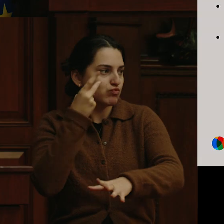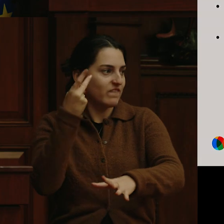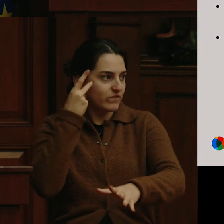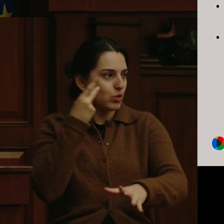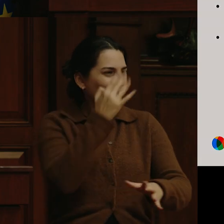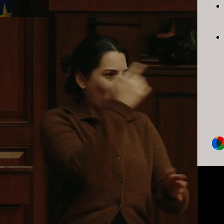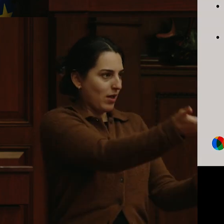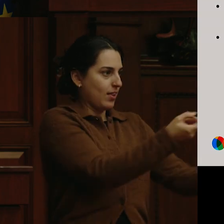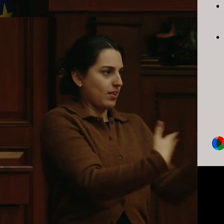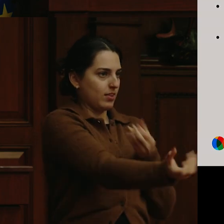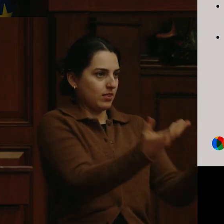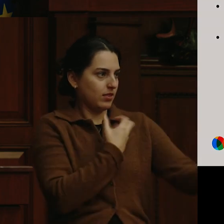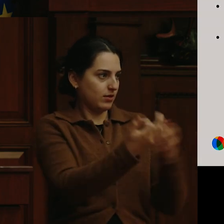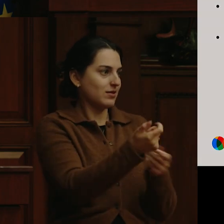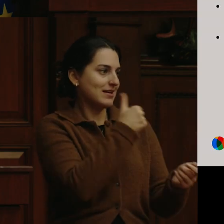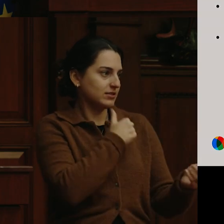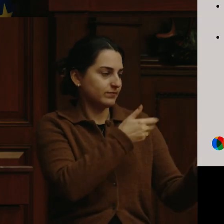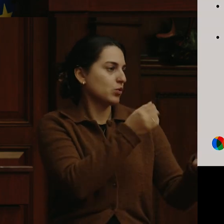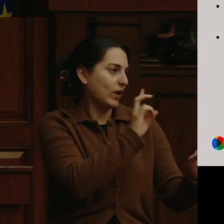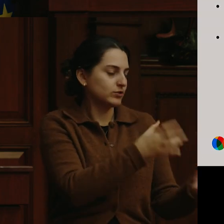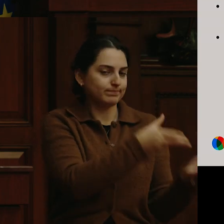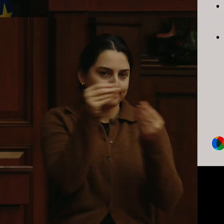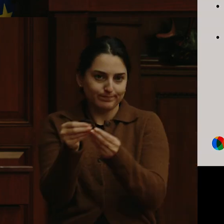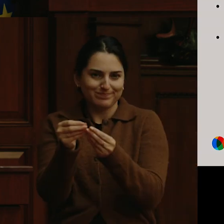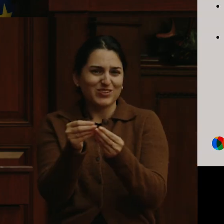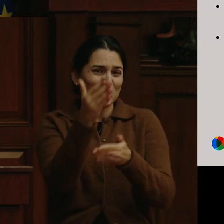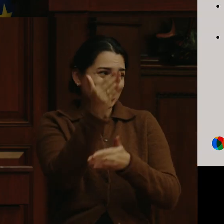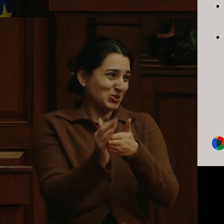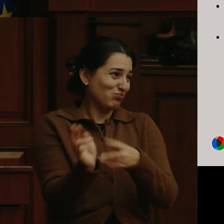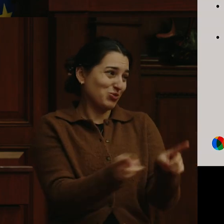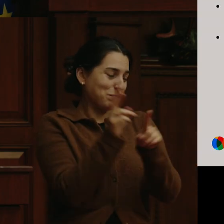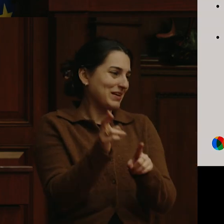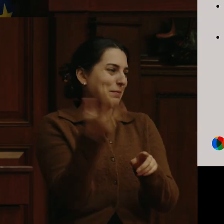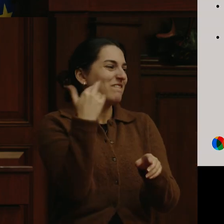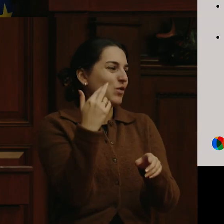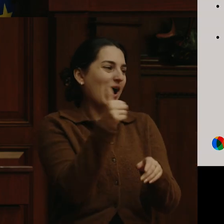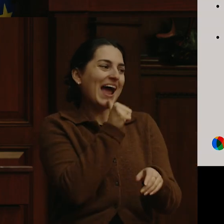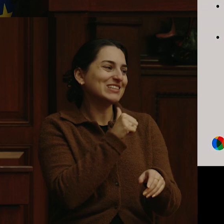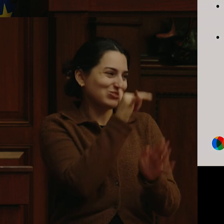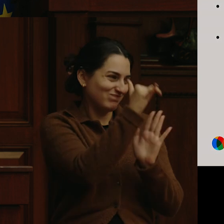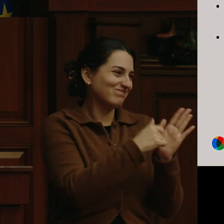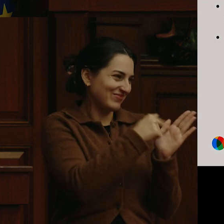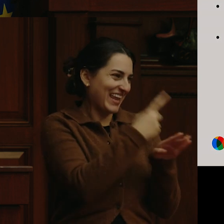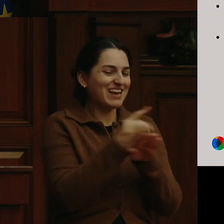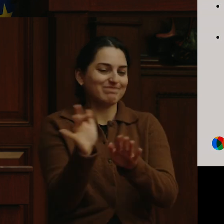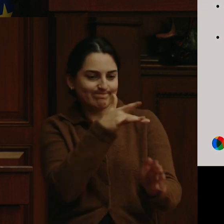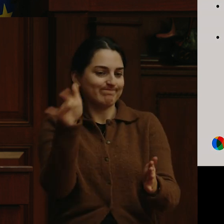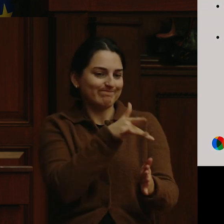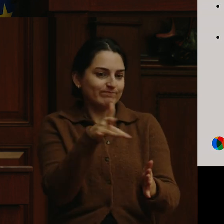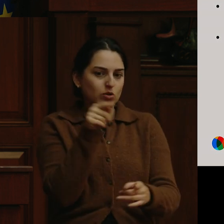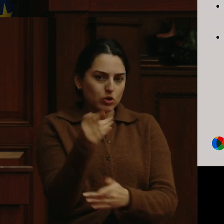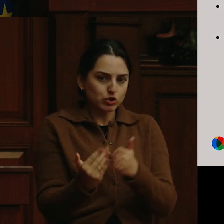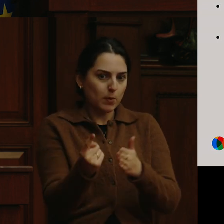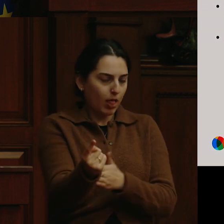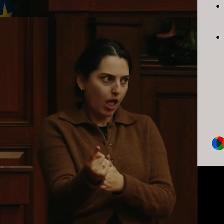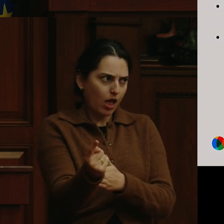all of the submissions. We remove any that have already been answered by research. So if there's something that's